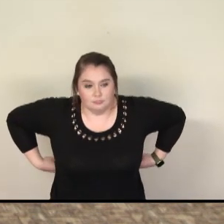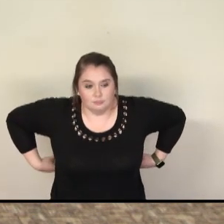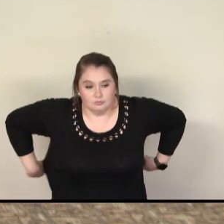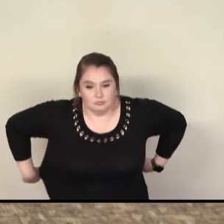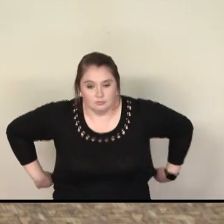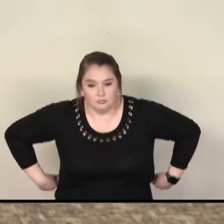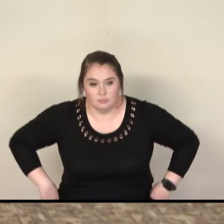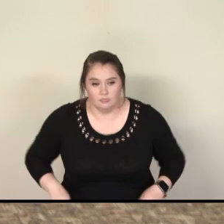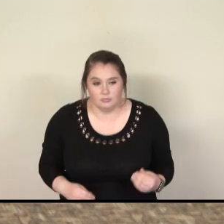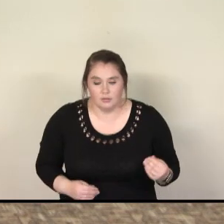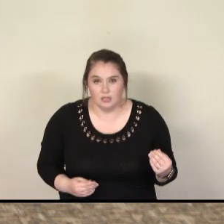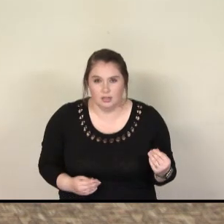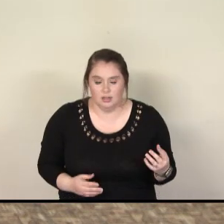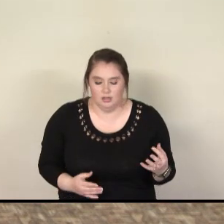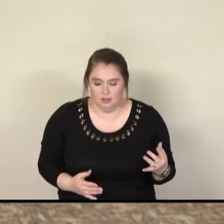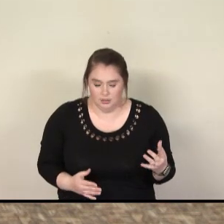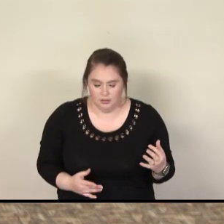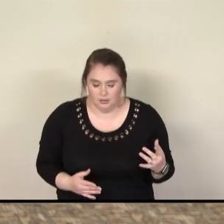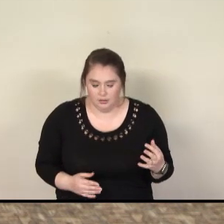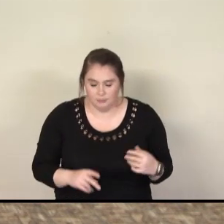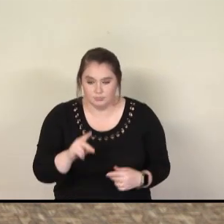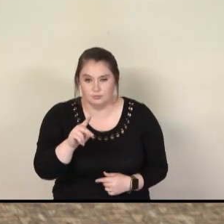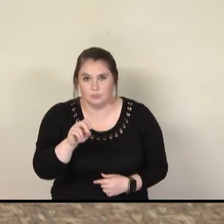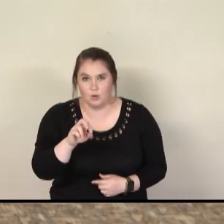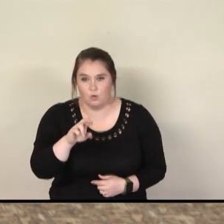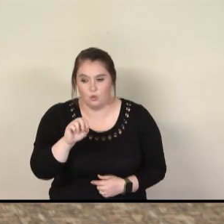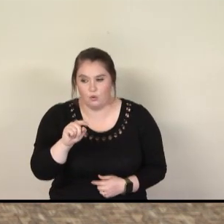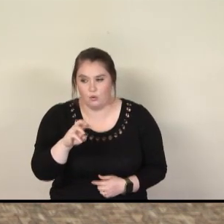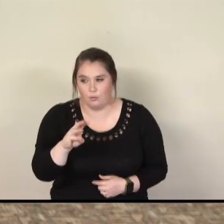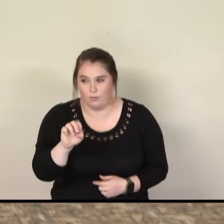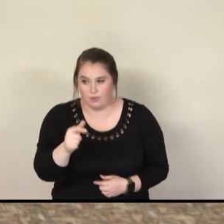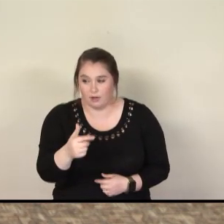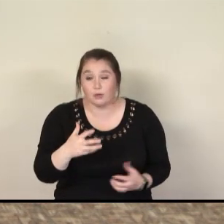Great. I just also wanted to say thank you